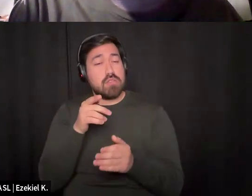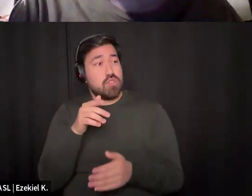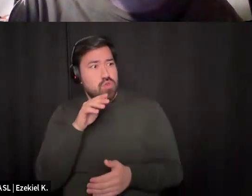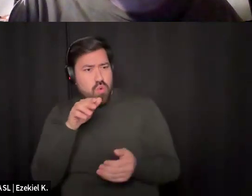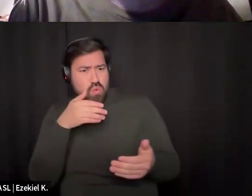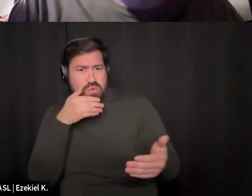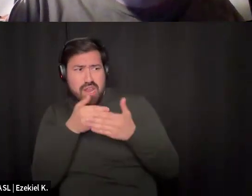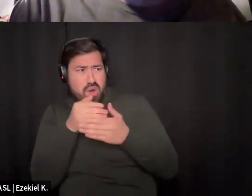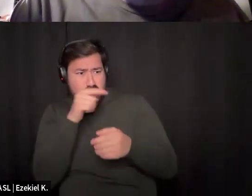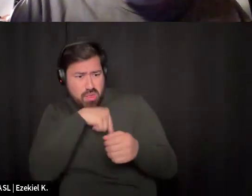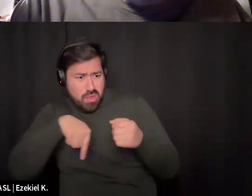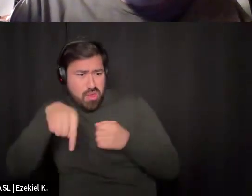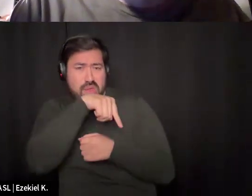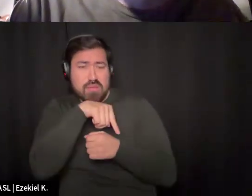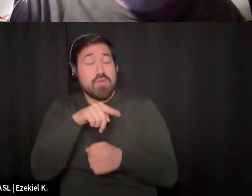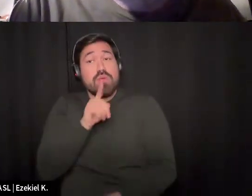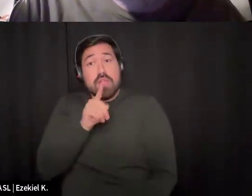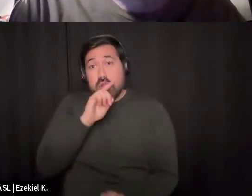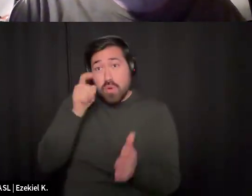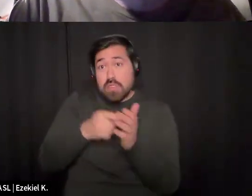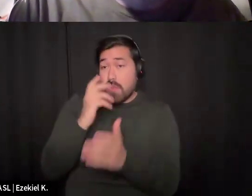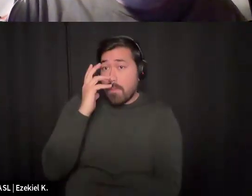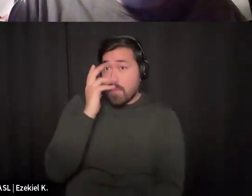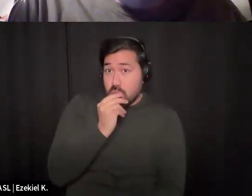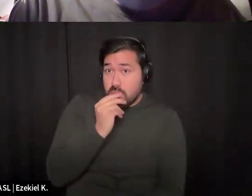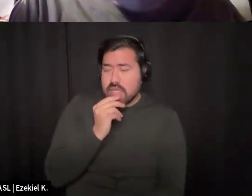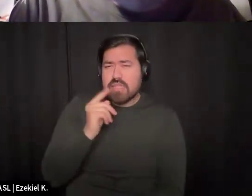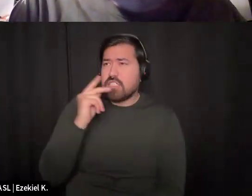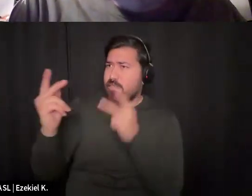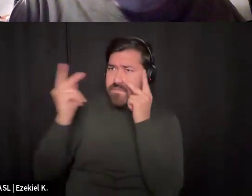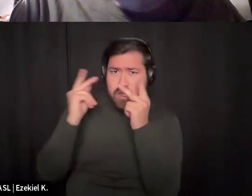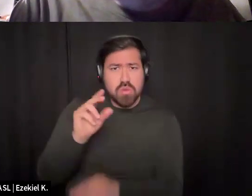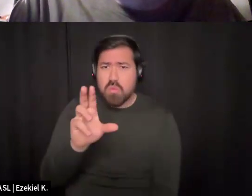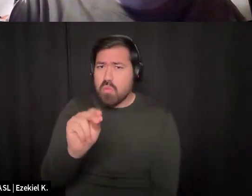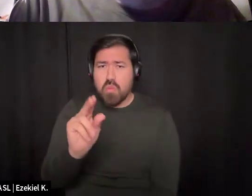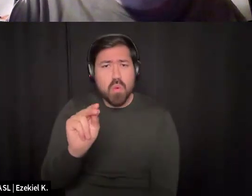in whatever way. And when I say noticing and beauty, I don't just mean visually. I also